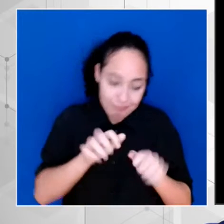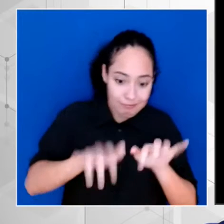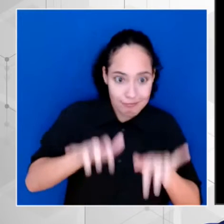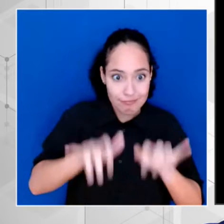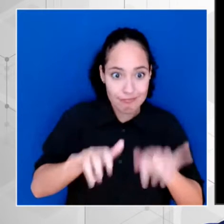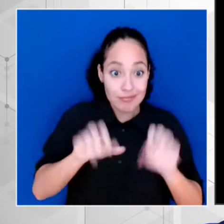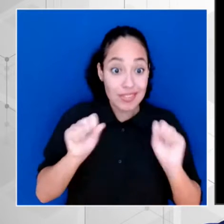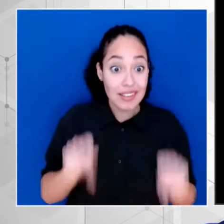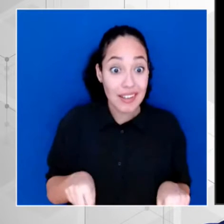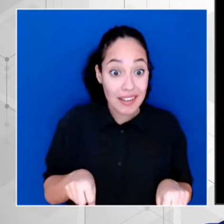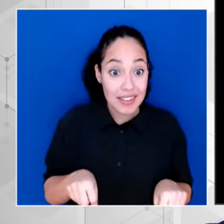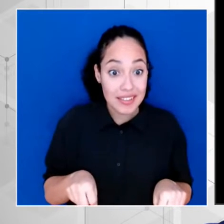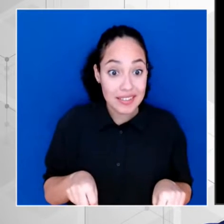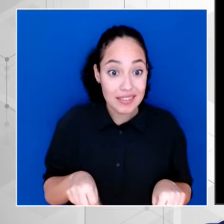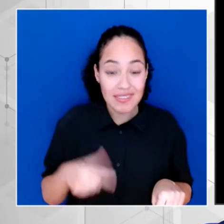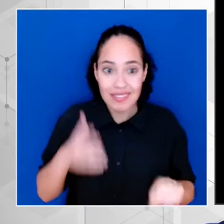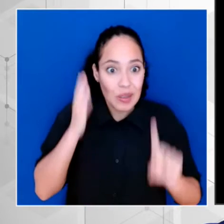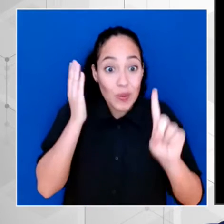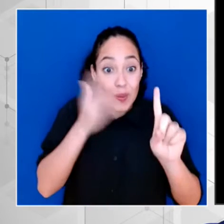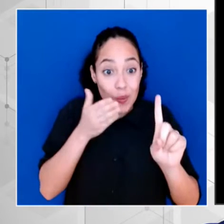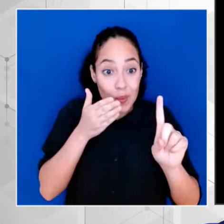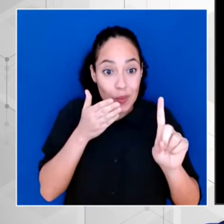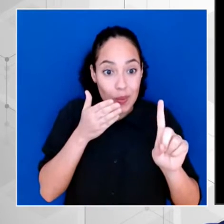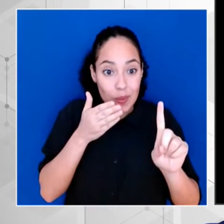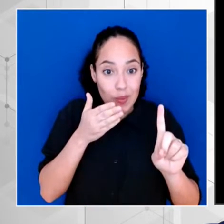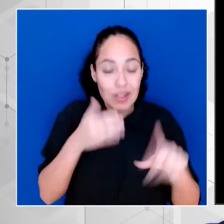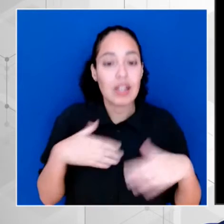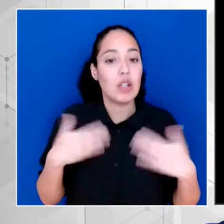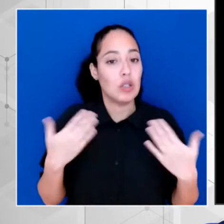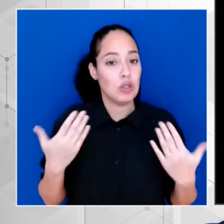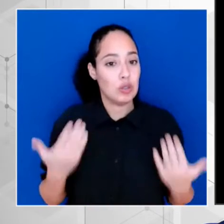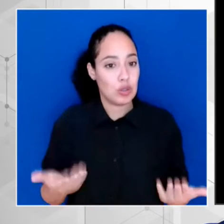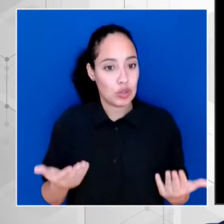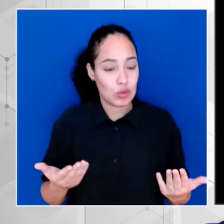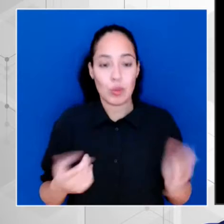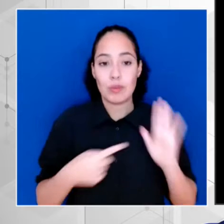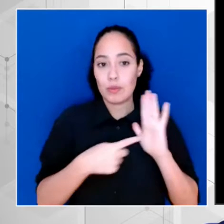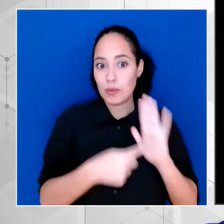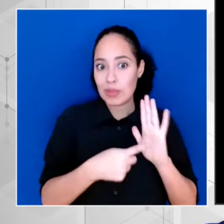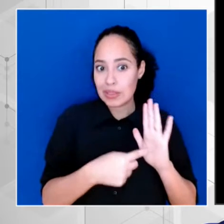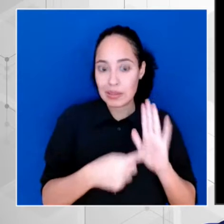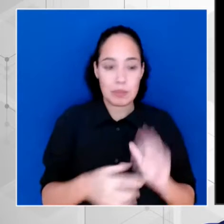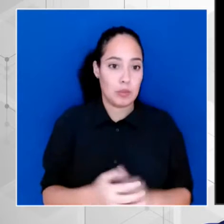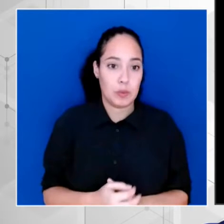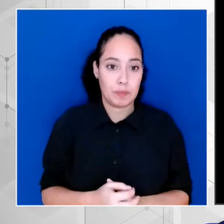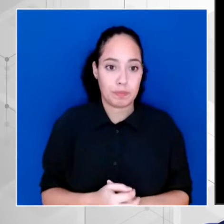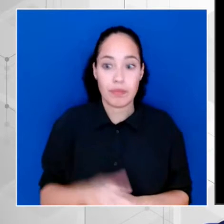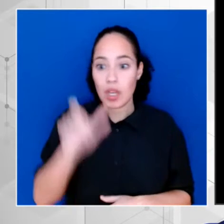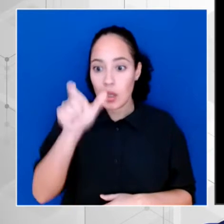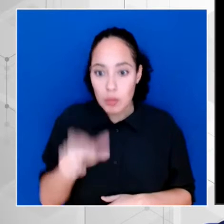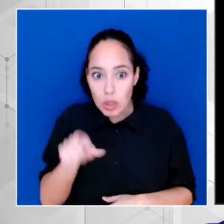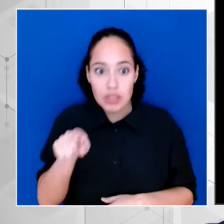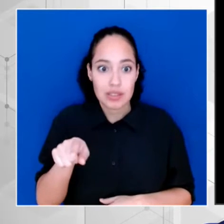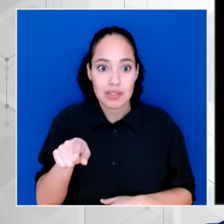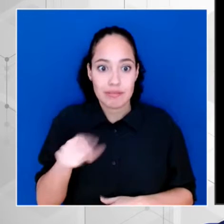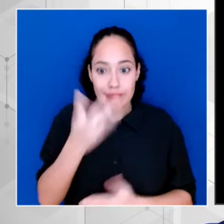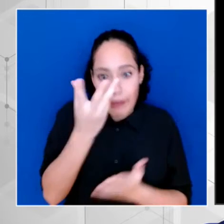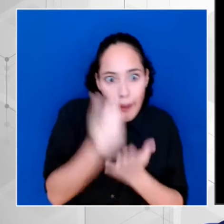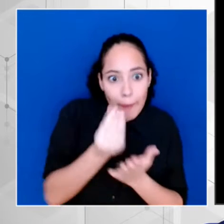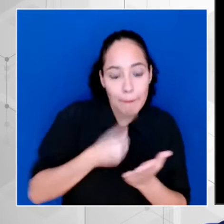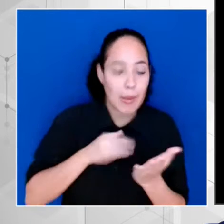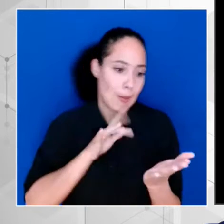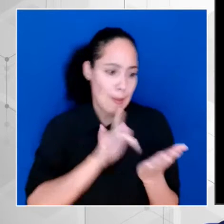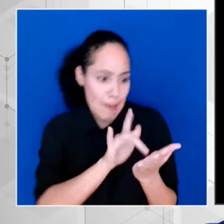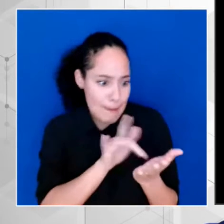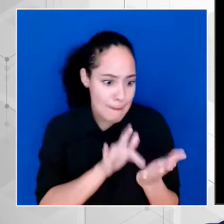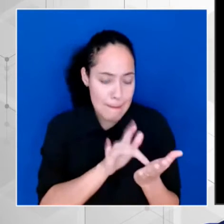it's much easier for the user to do these calculations using pen and paper, you are doing something wrong.